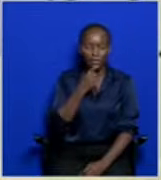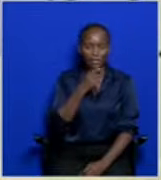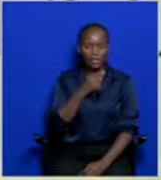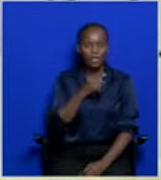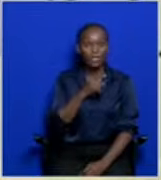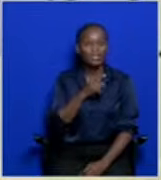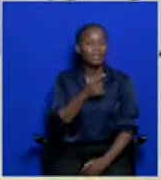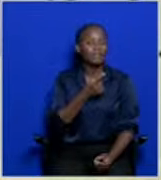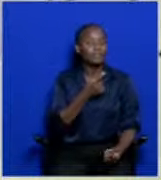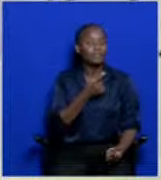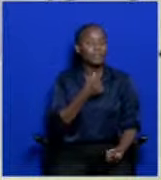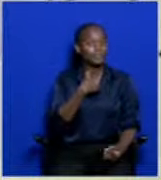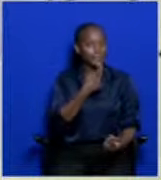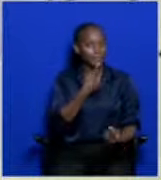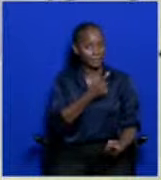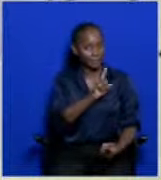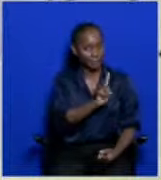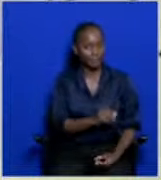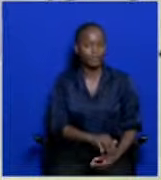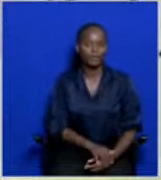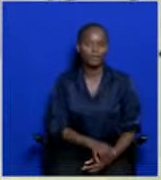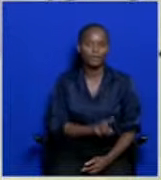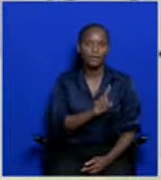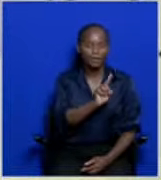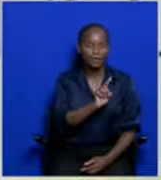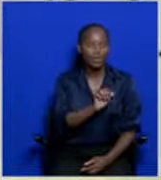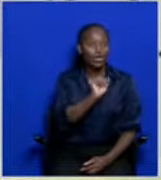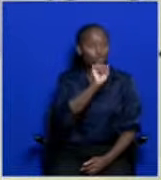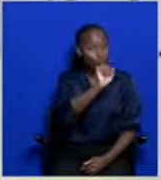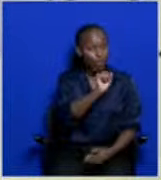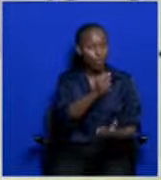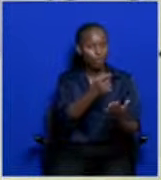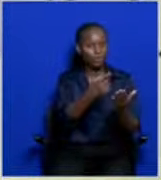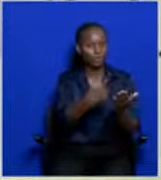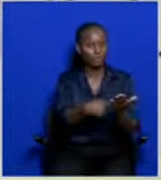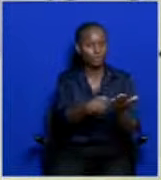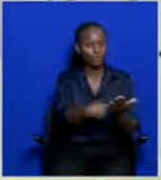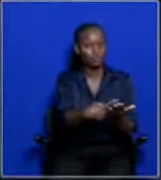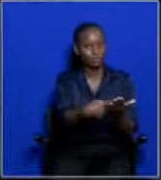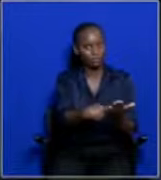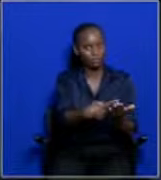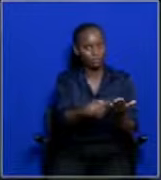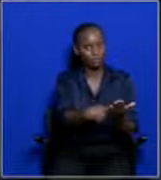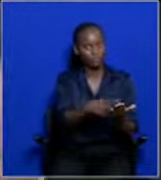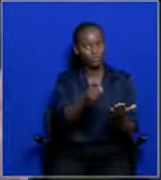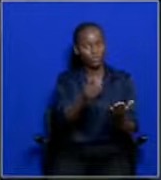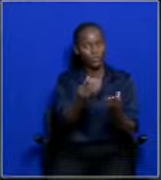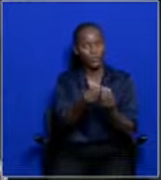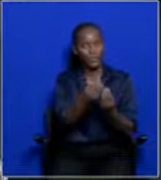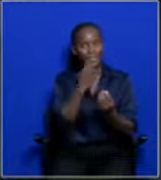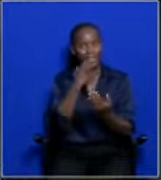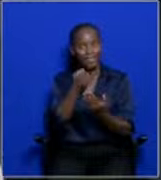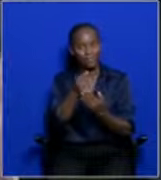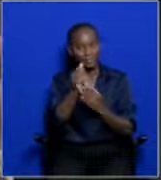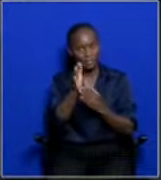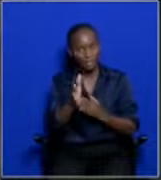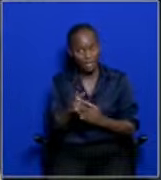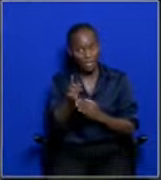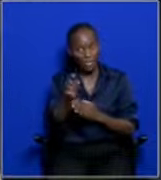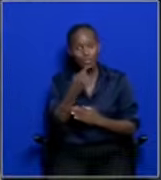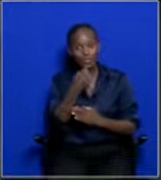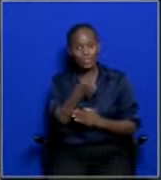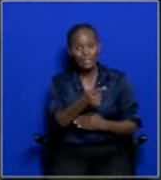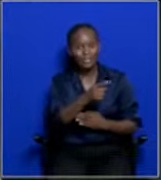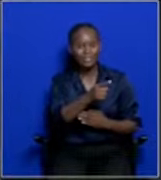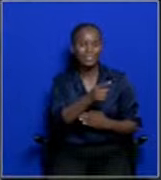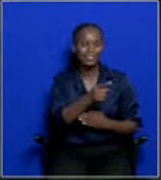initial concern to your discussion with Ms. Lo was that you were referring to those stones,